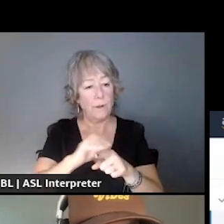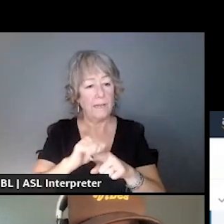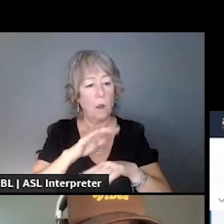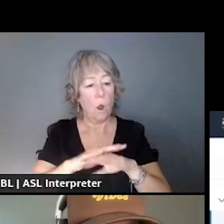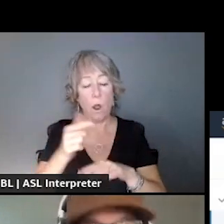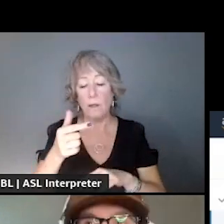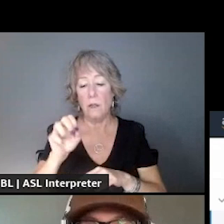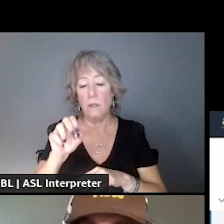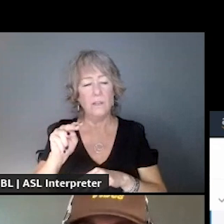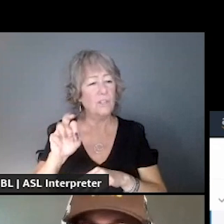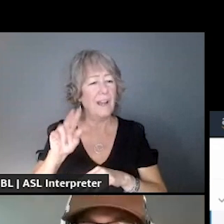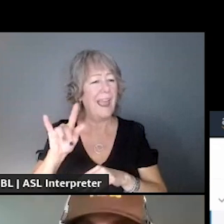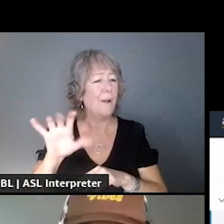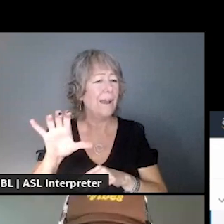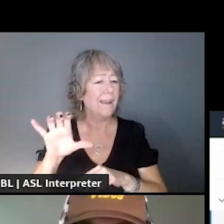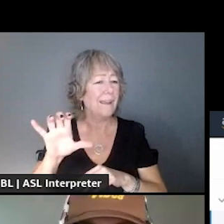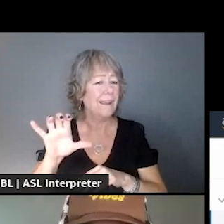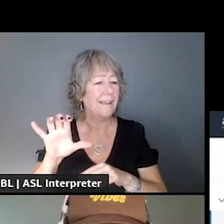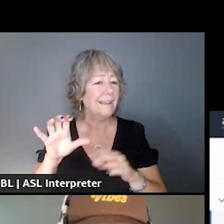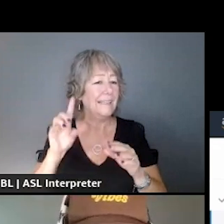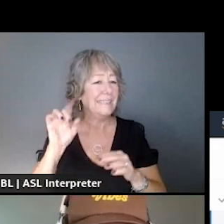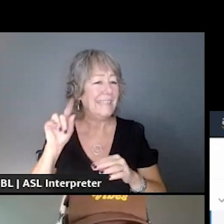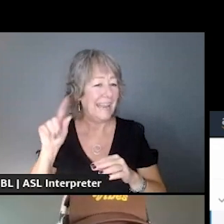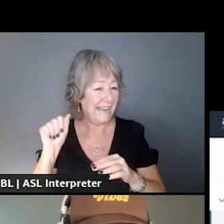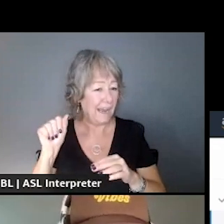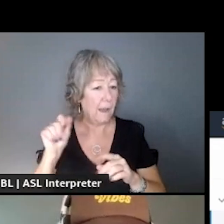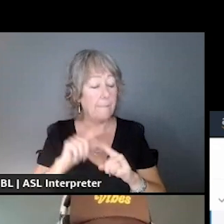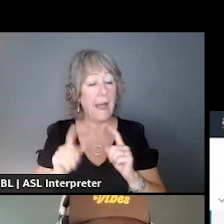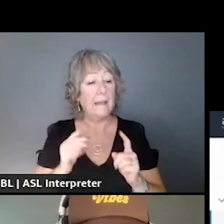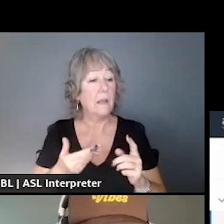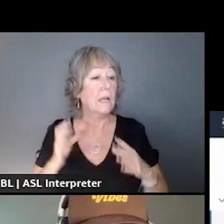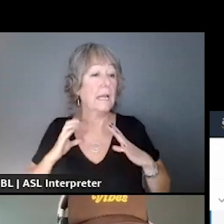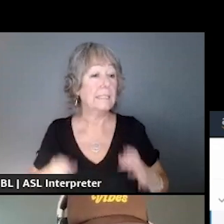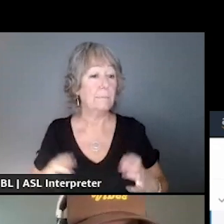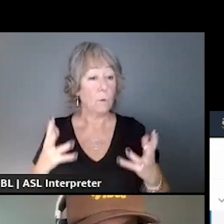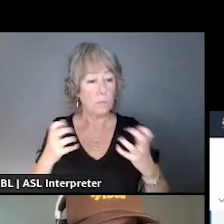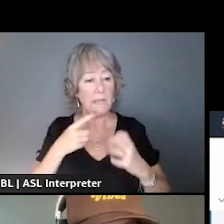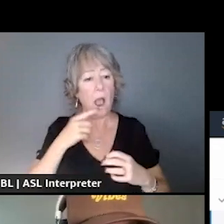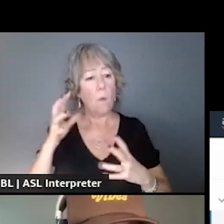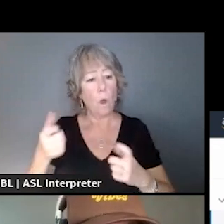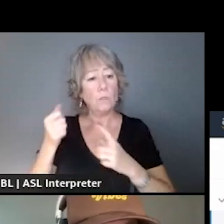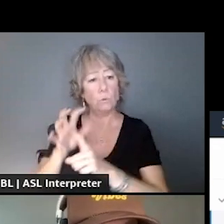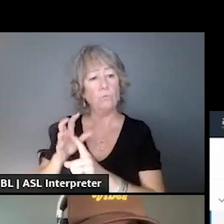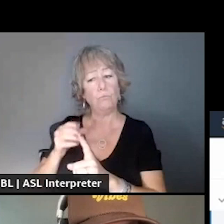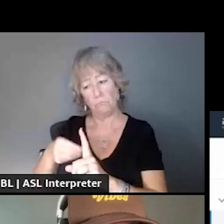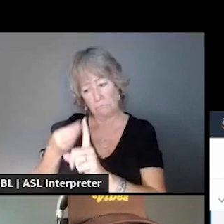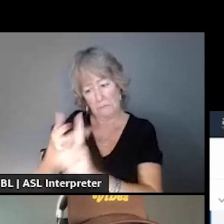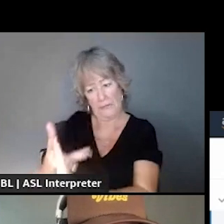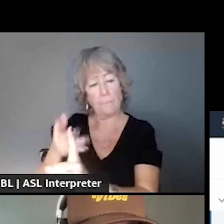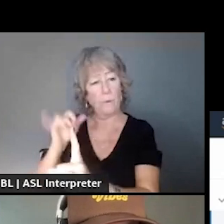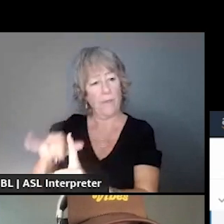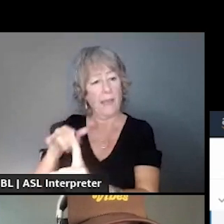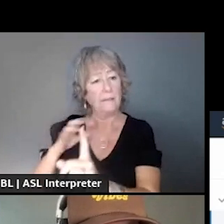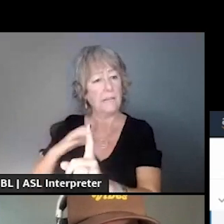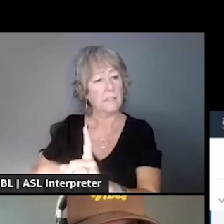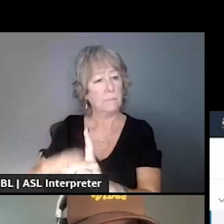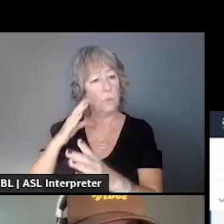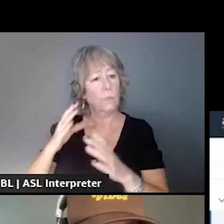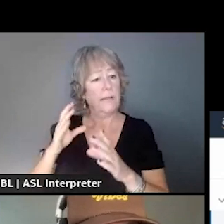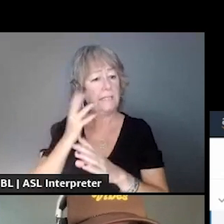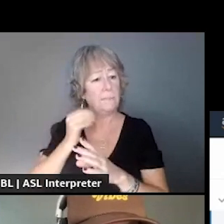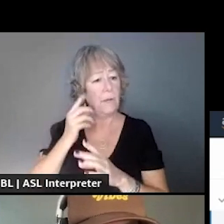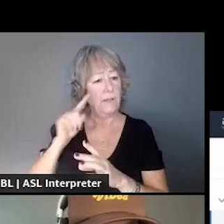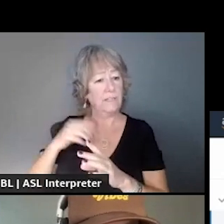web data. But enterprise customers, especially, they're like, well, I want to enable a user experience for my end customer, but I want to